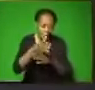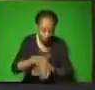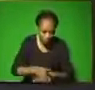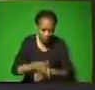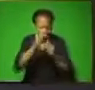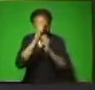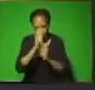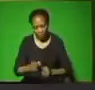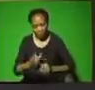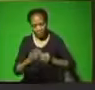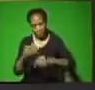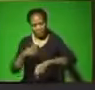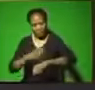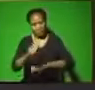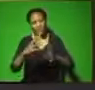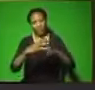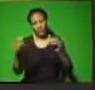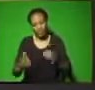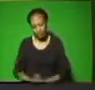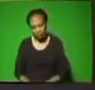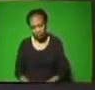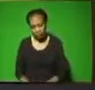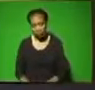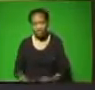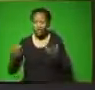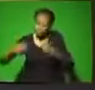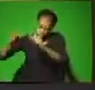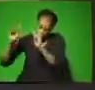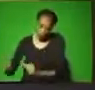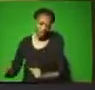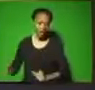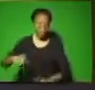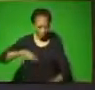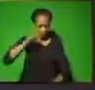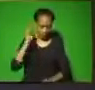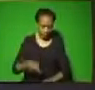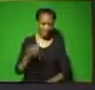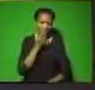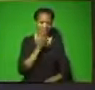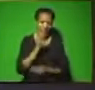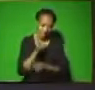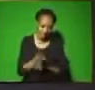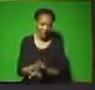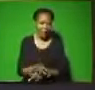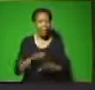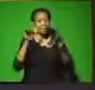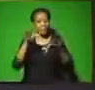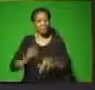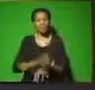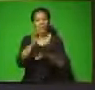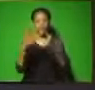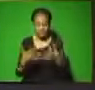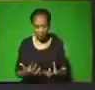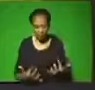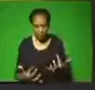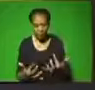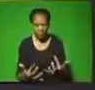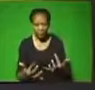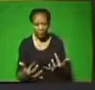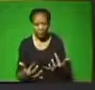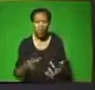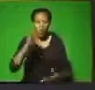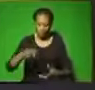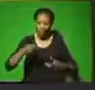your parties time is are now not expired. Represented in the executive. Chair, we must reiterate that the people of South Africa